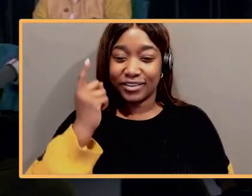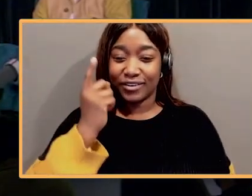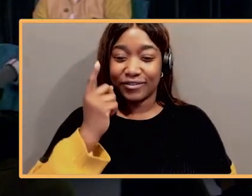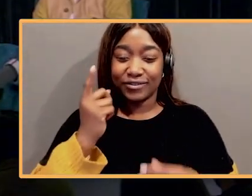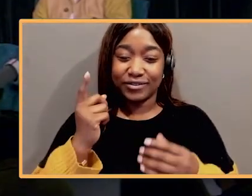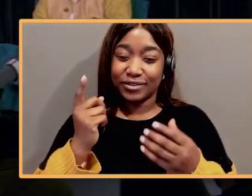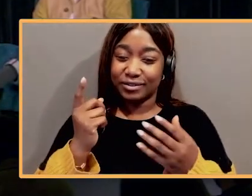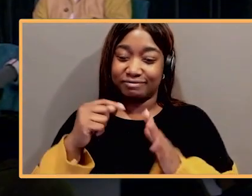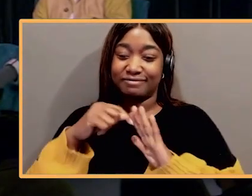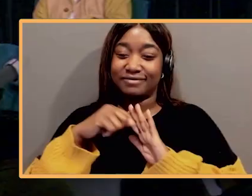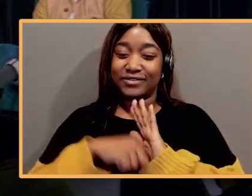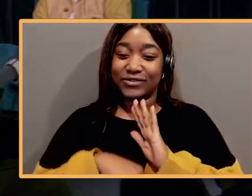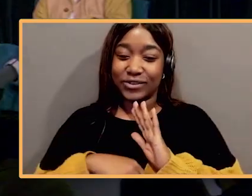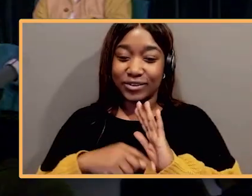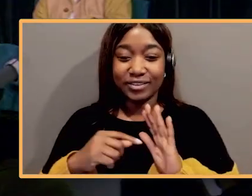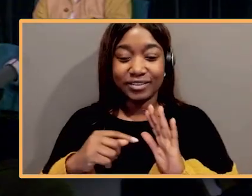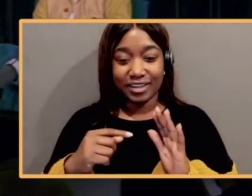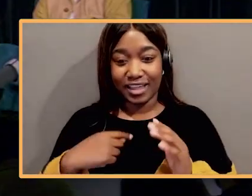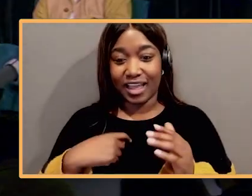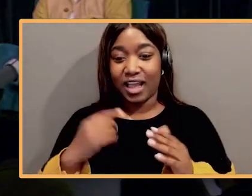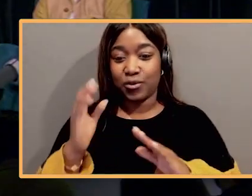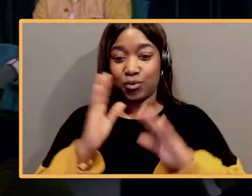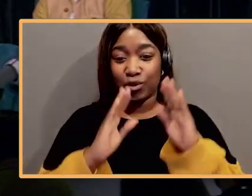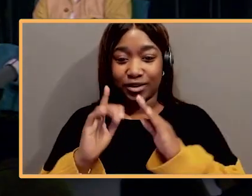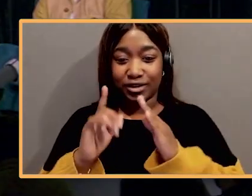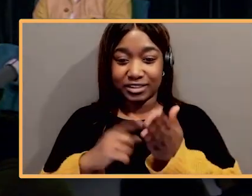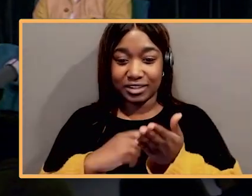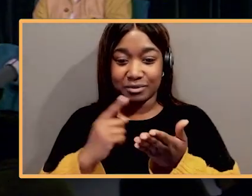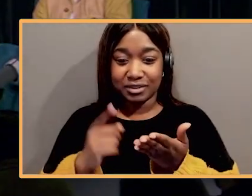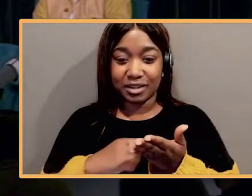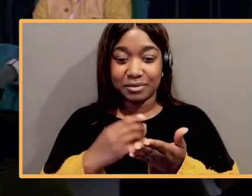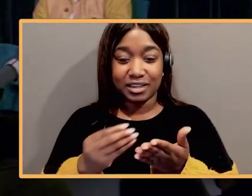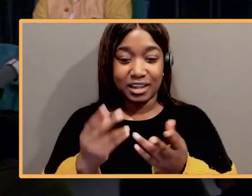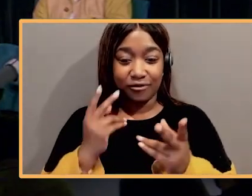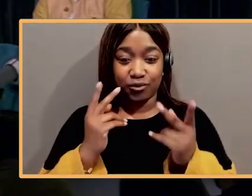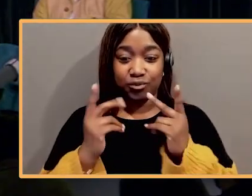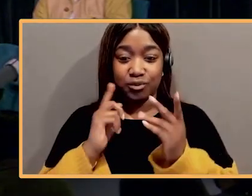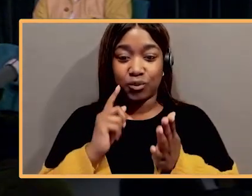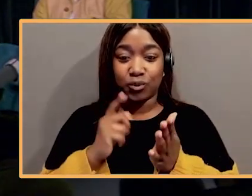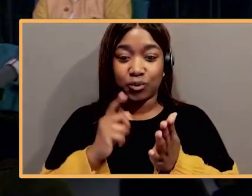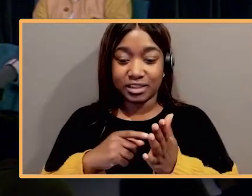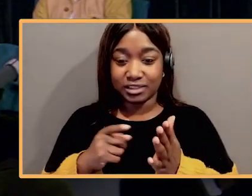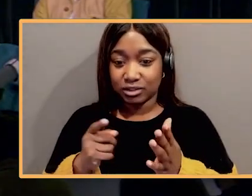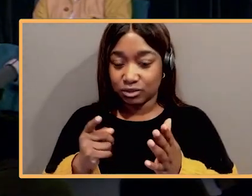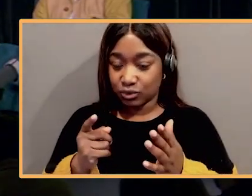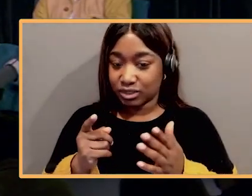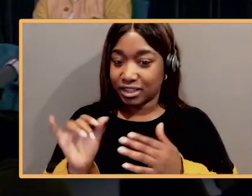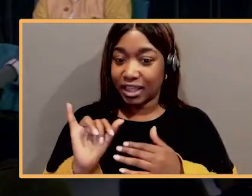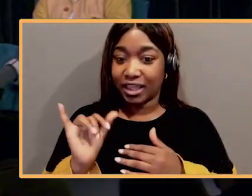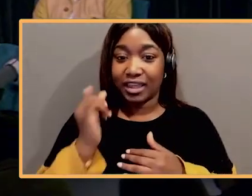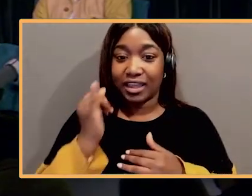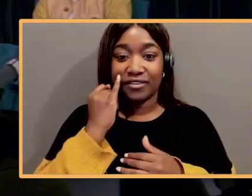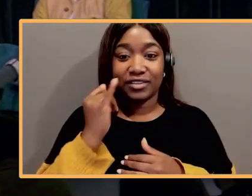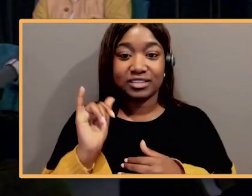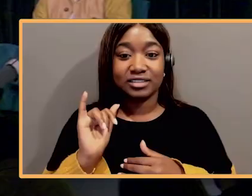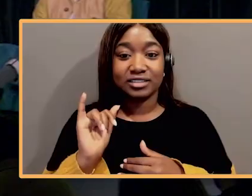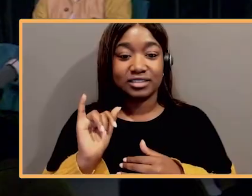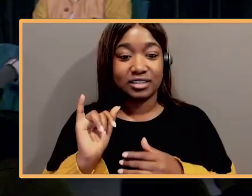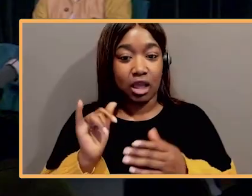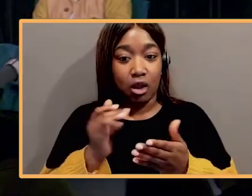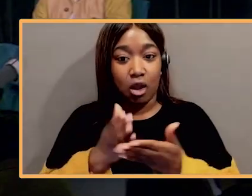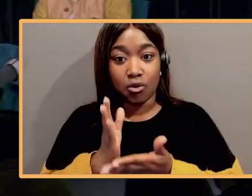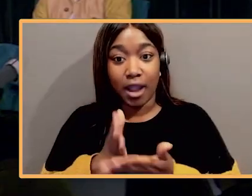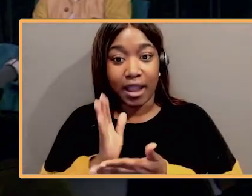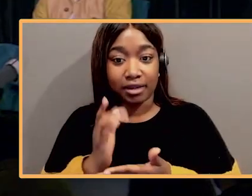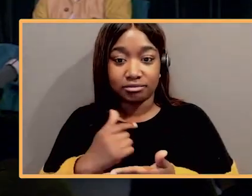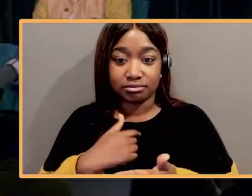I worry sometimes, and I have witnessed what it's like when it's like, all right, like, okay, I get it. So that means